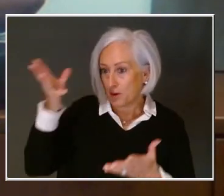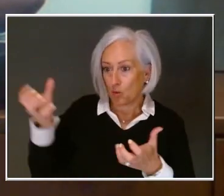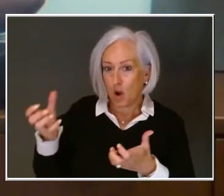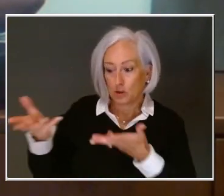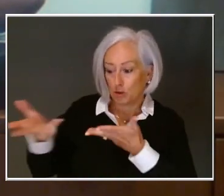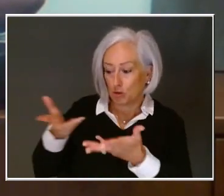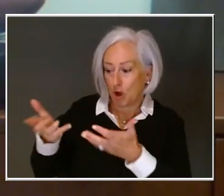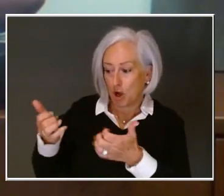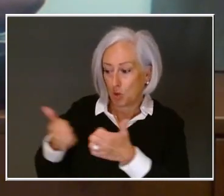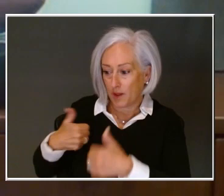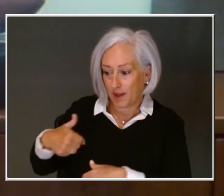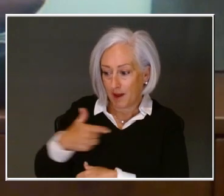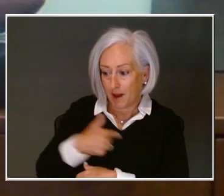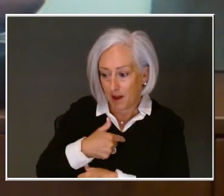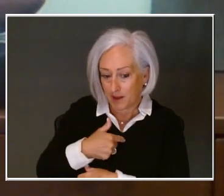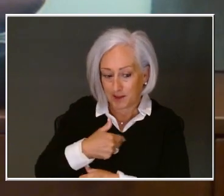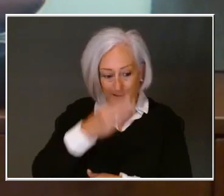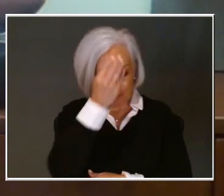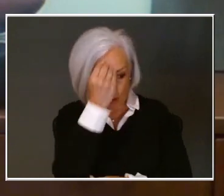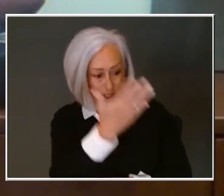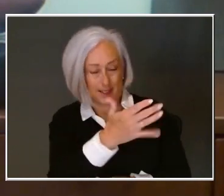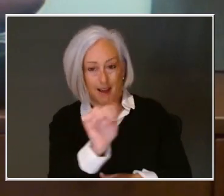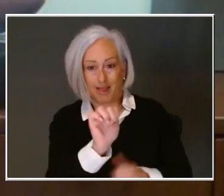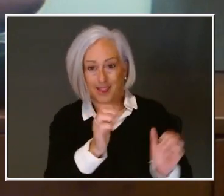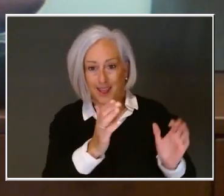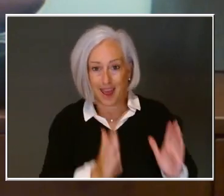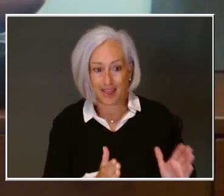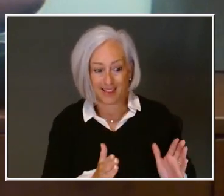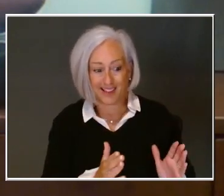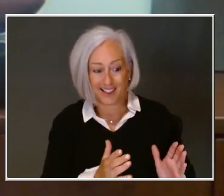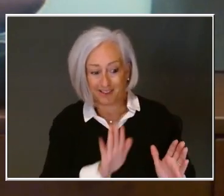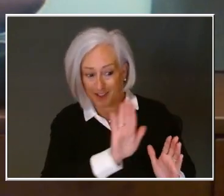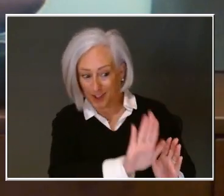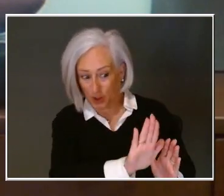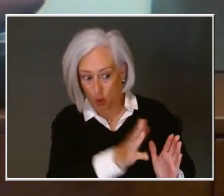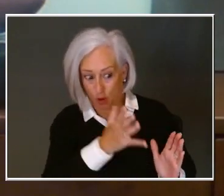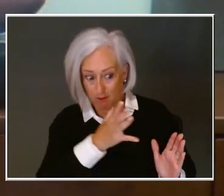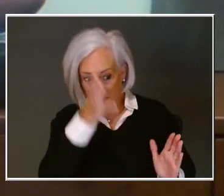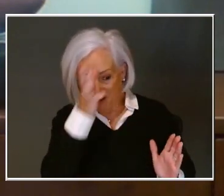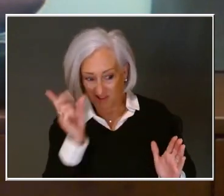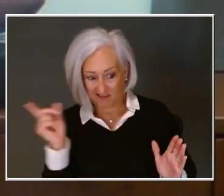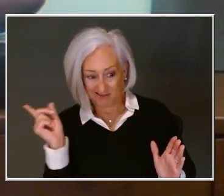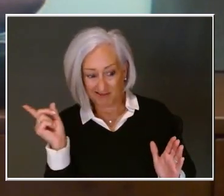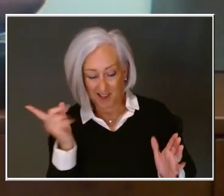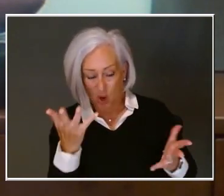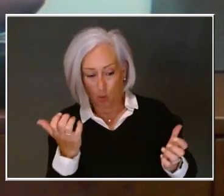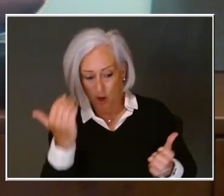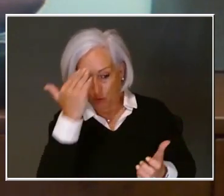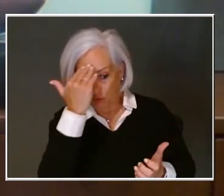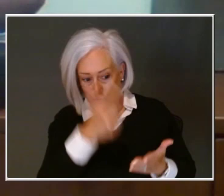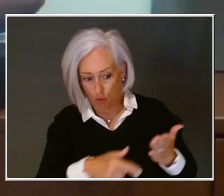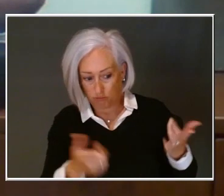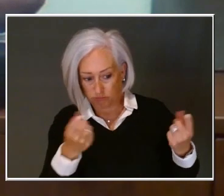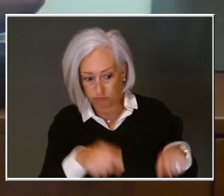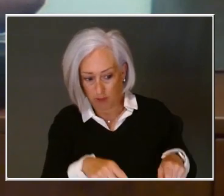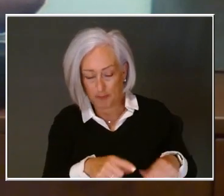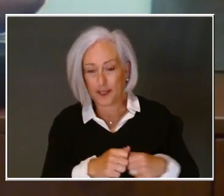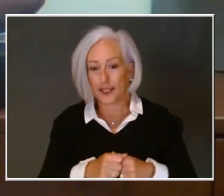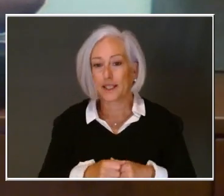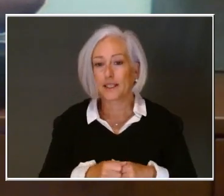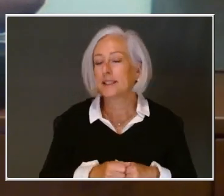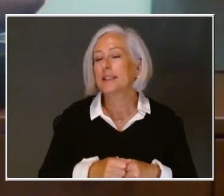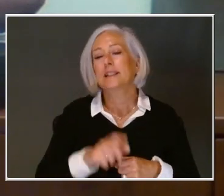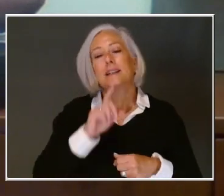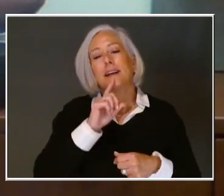athlete know that their parents are wanting to talk. Usually, and honestly, it's very